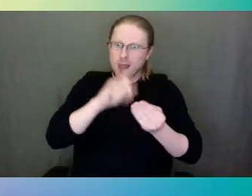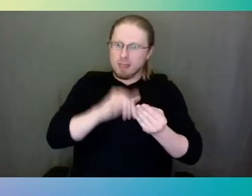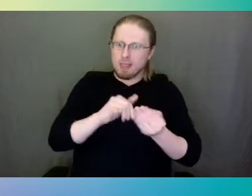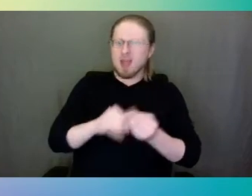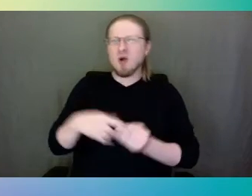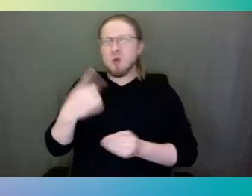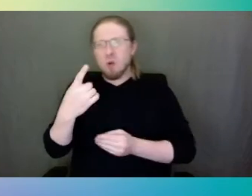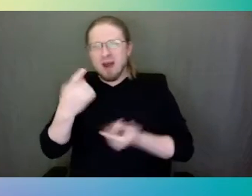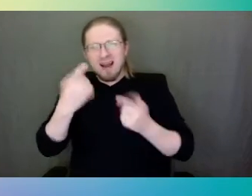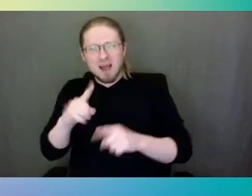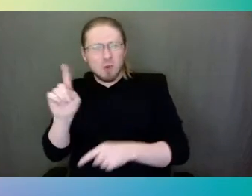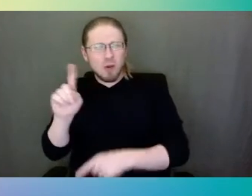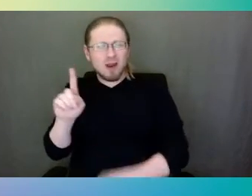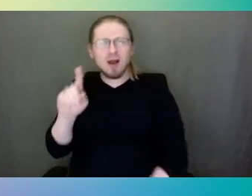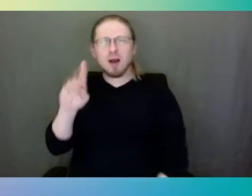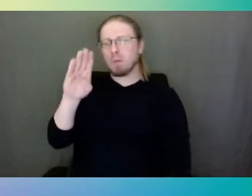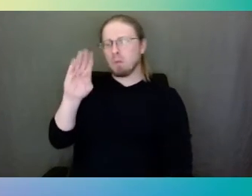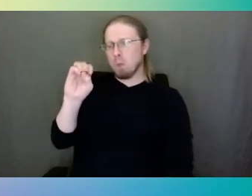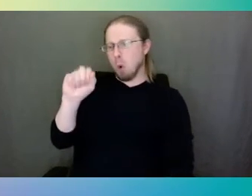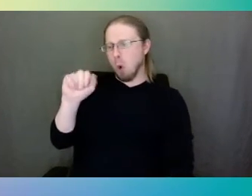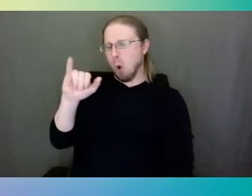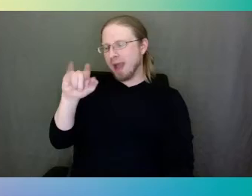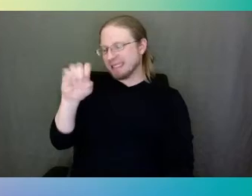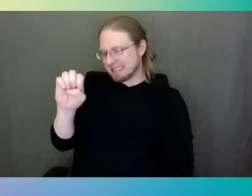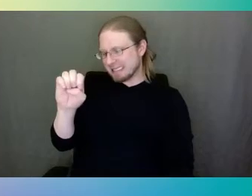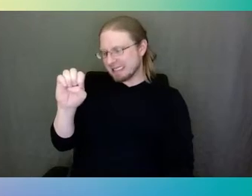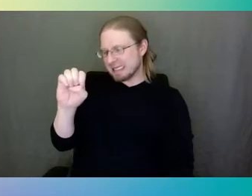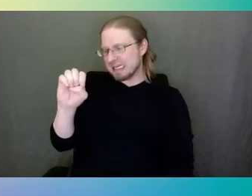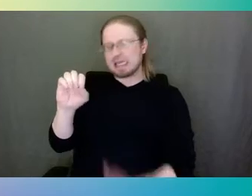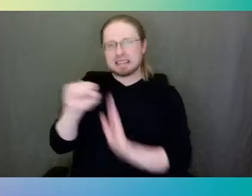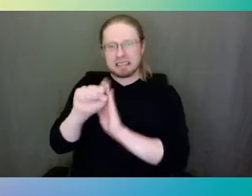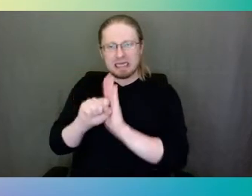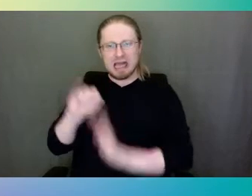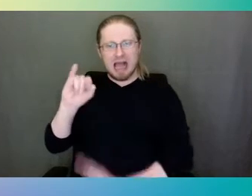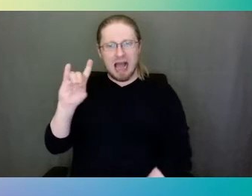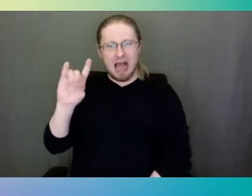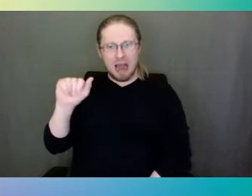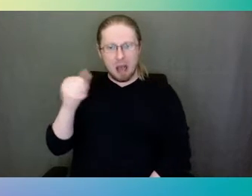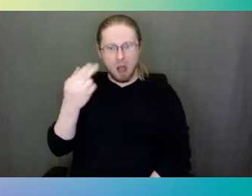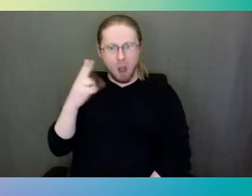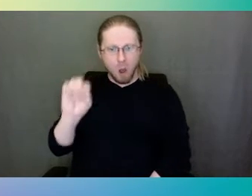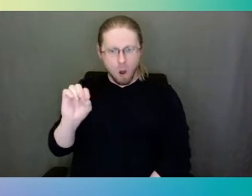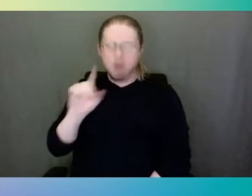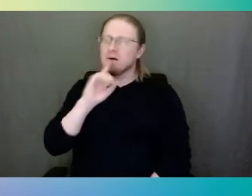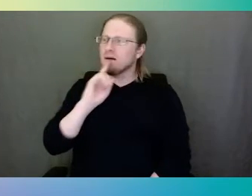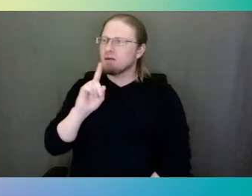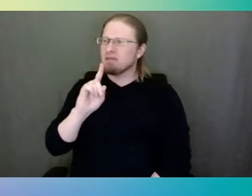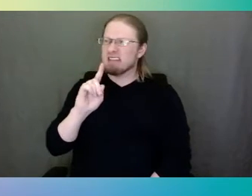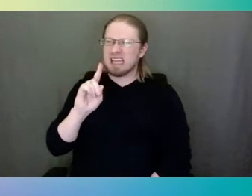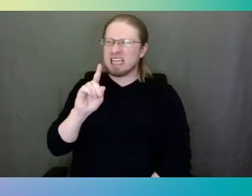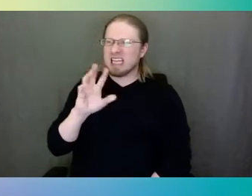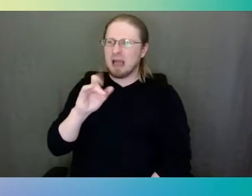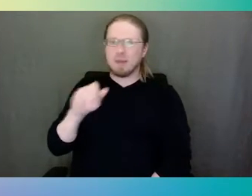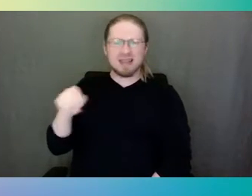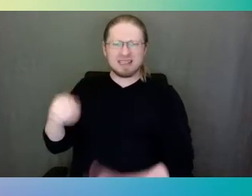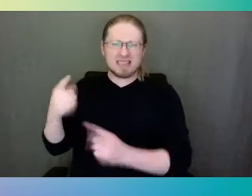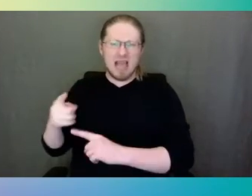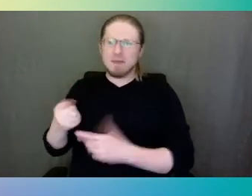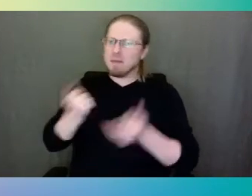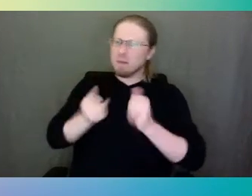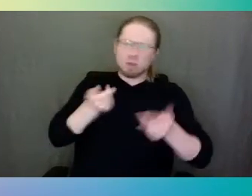Idaho. It was just a time of really heightened trying to understand what's going on,